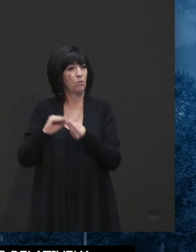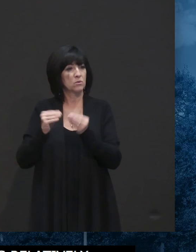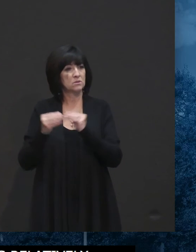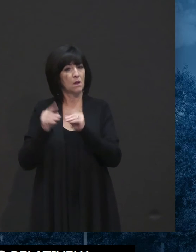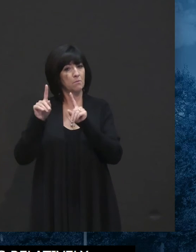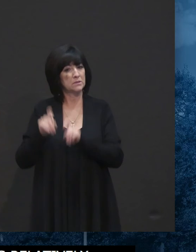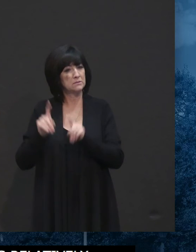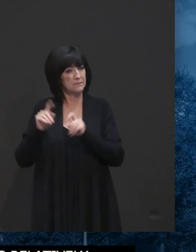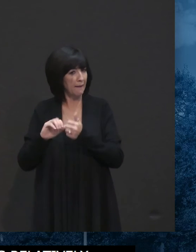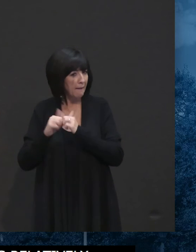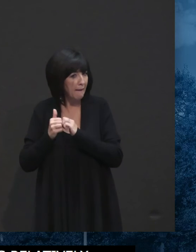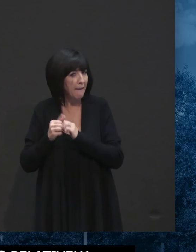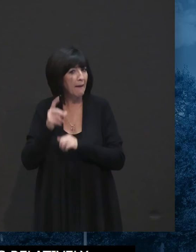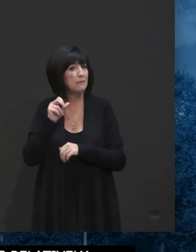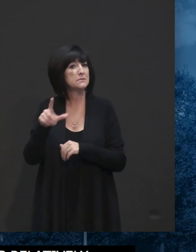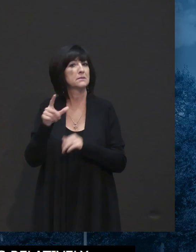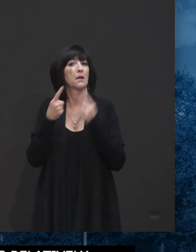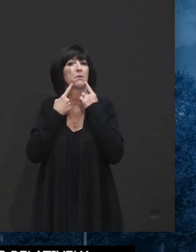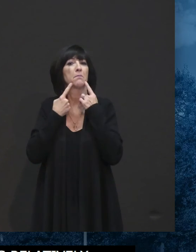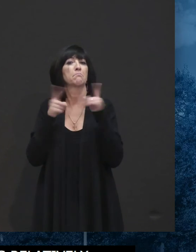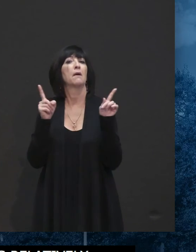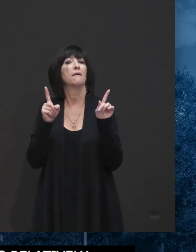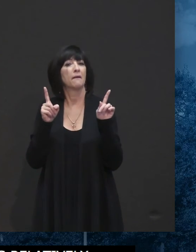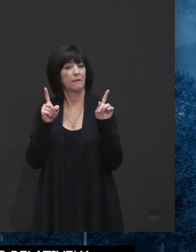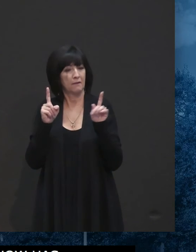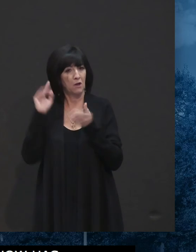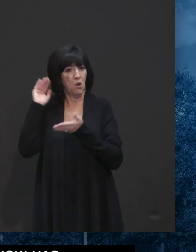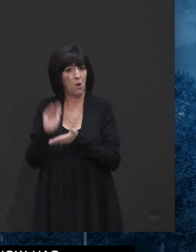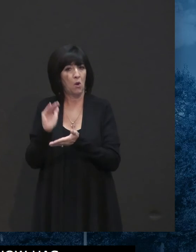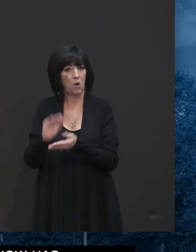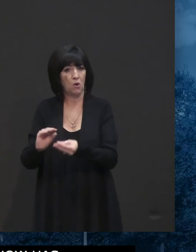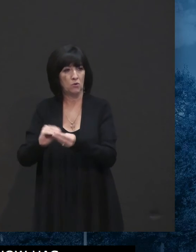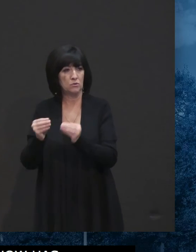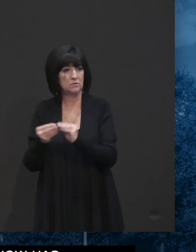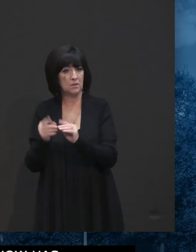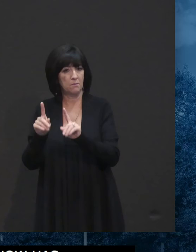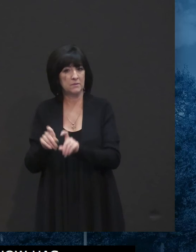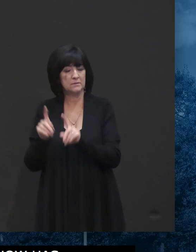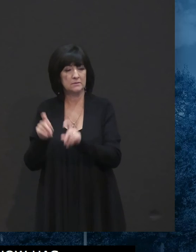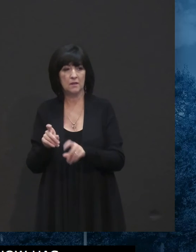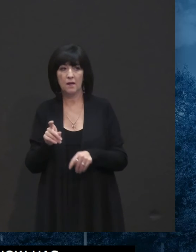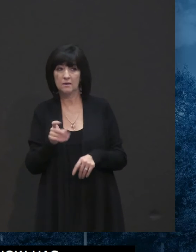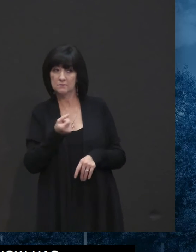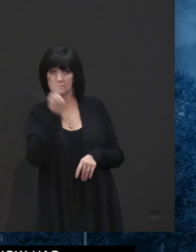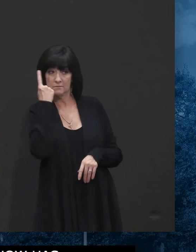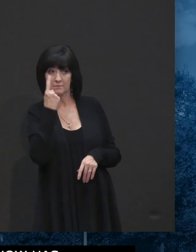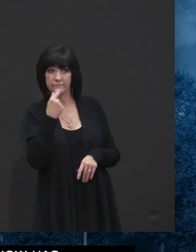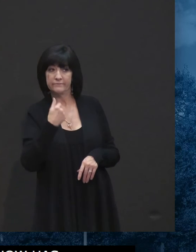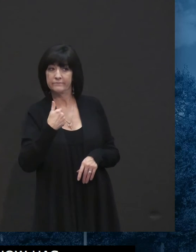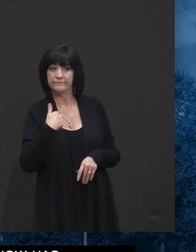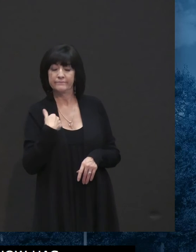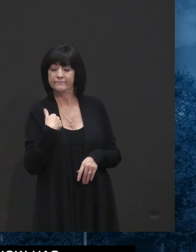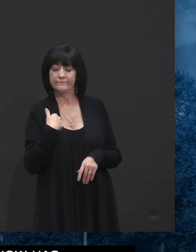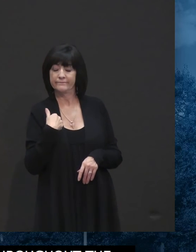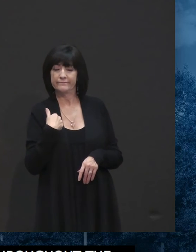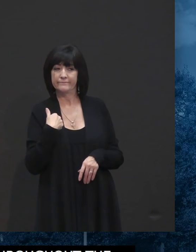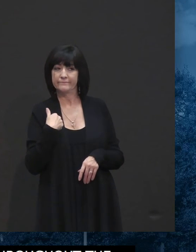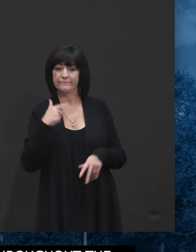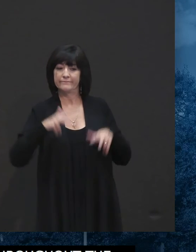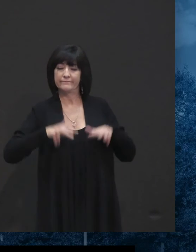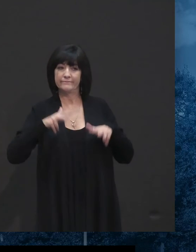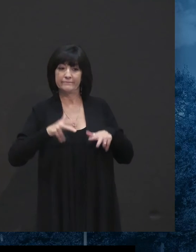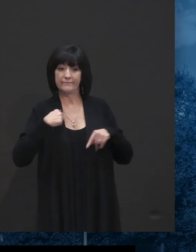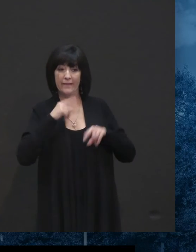sustainable throughout the fall and winter? Well, I hesitate to answer this question because I don't want to jinx this. I do